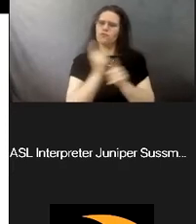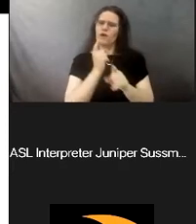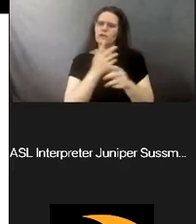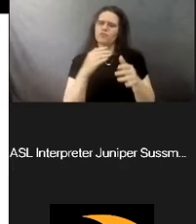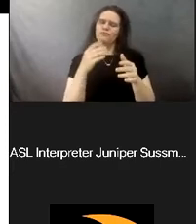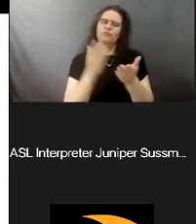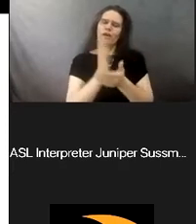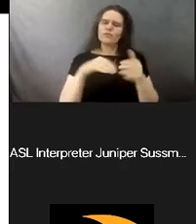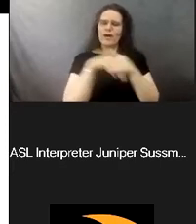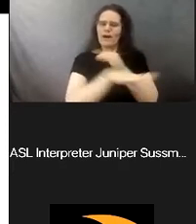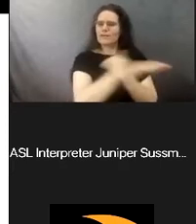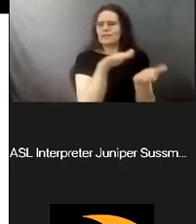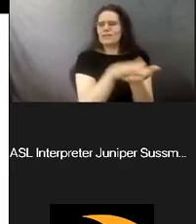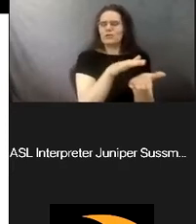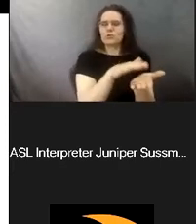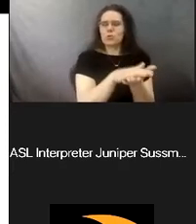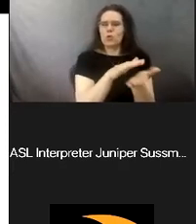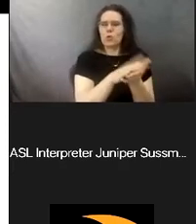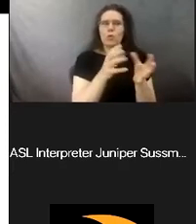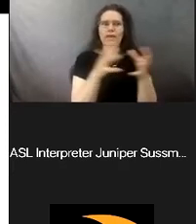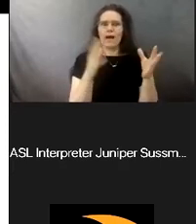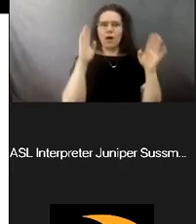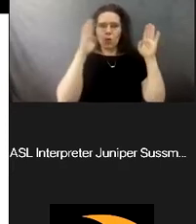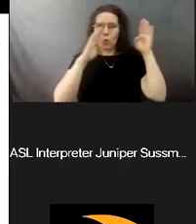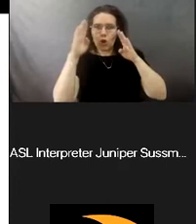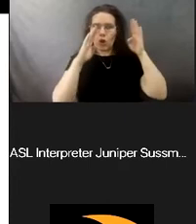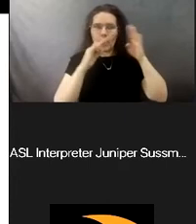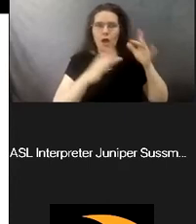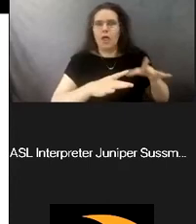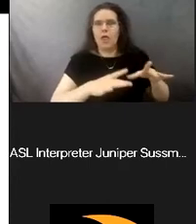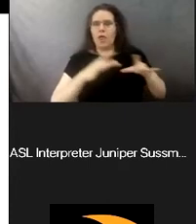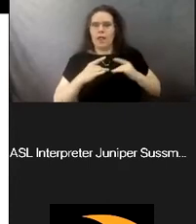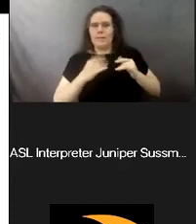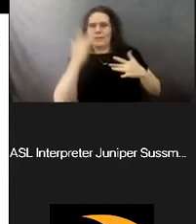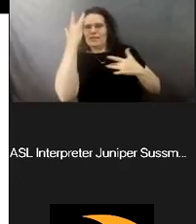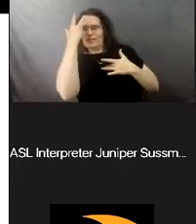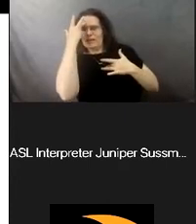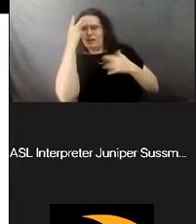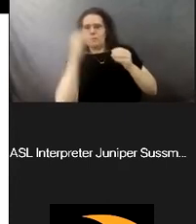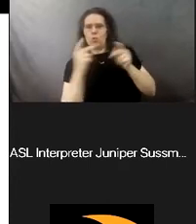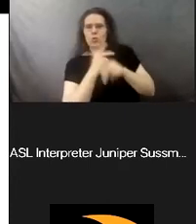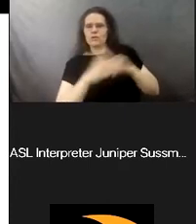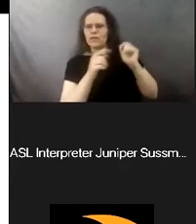other students face. So some of the factors to consider